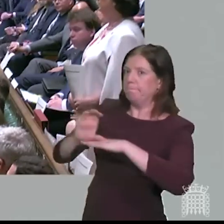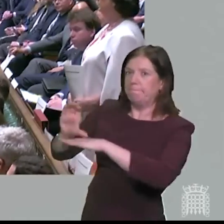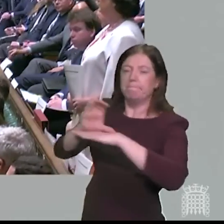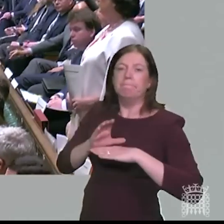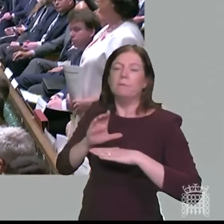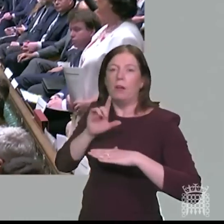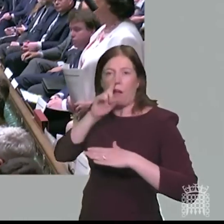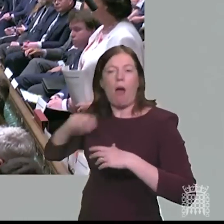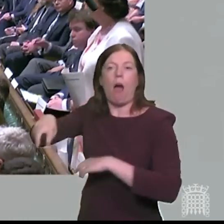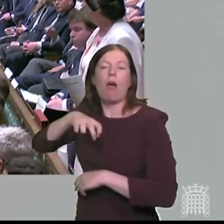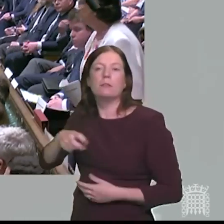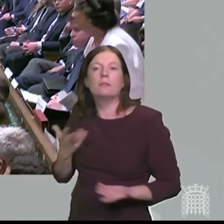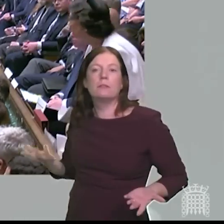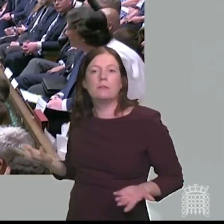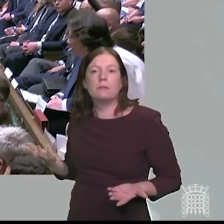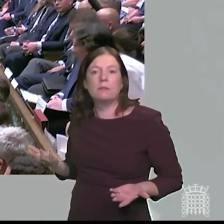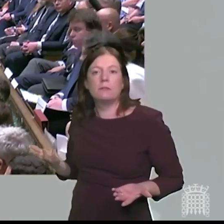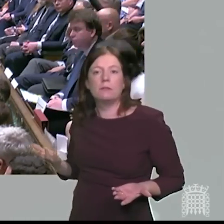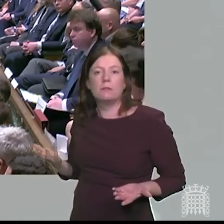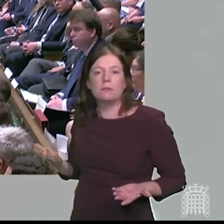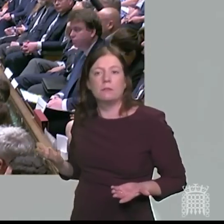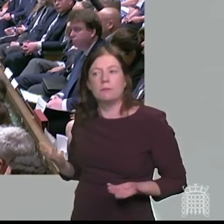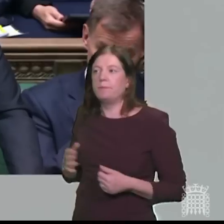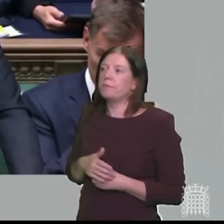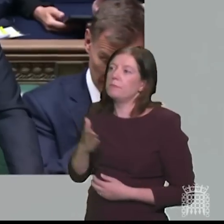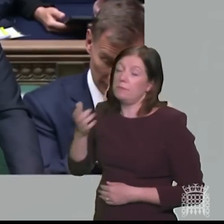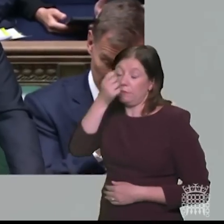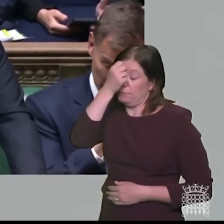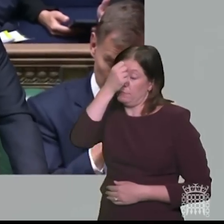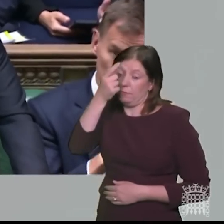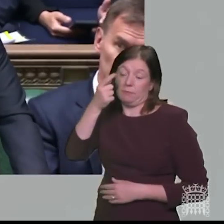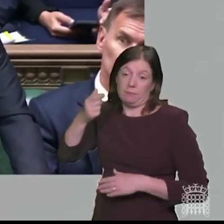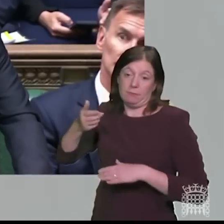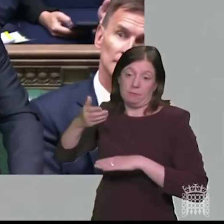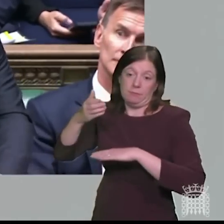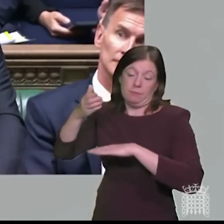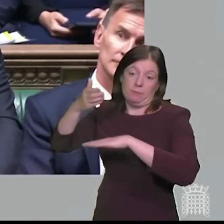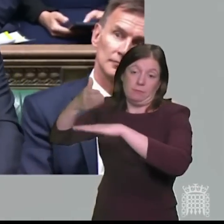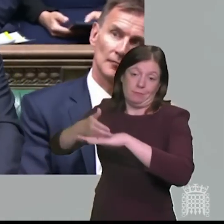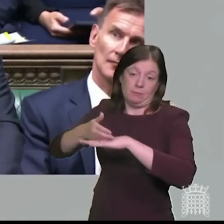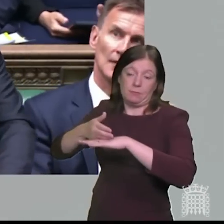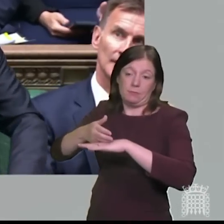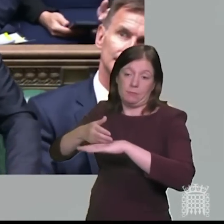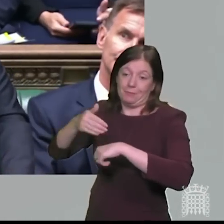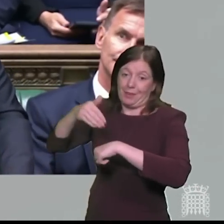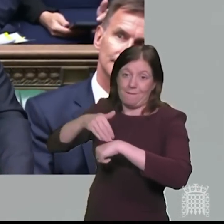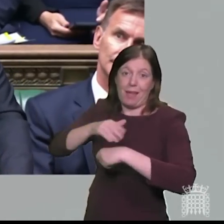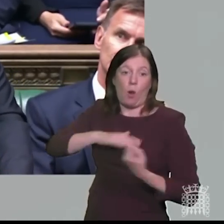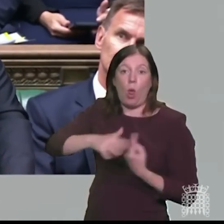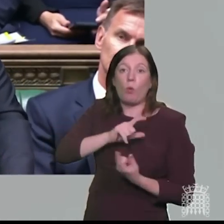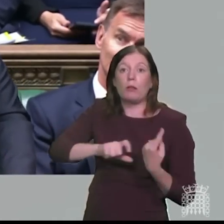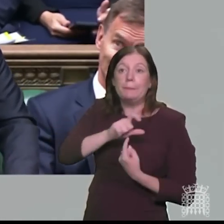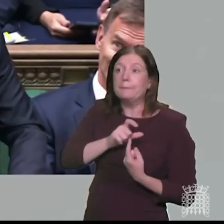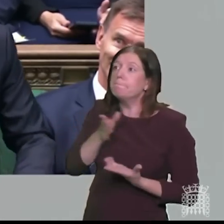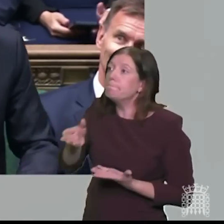Well, Mr. Speaker, we absolutely recognise the misery that unauthorised encampments can cause to local communities, and that's why